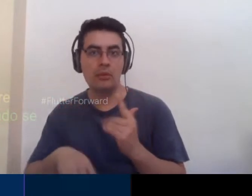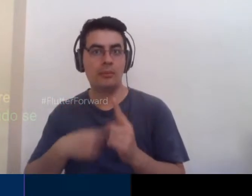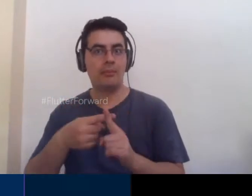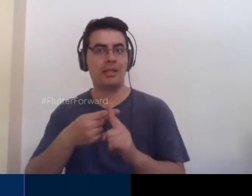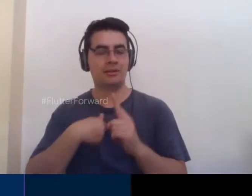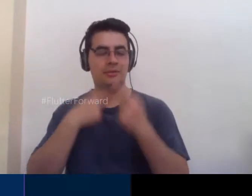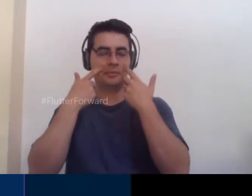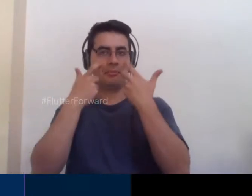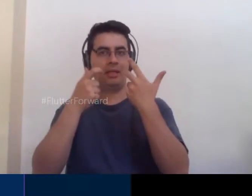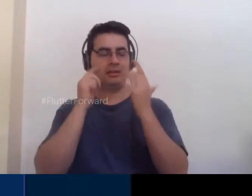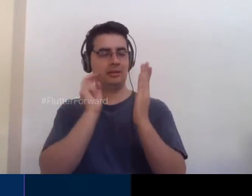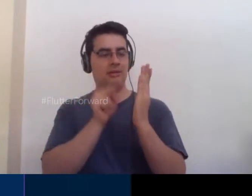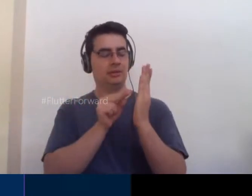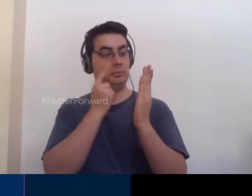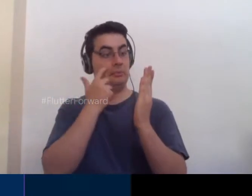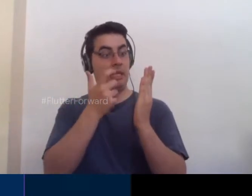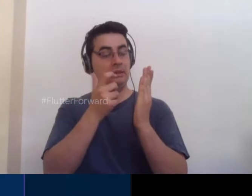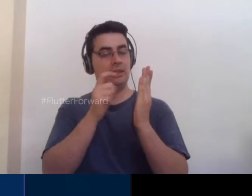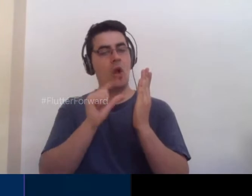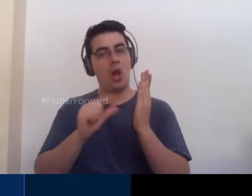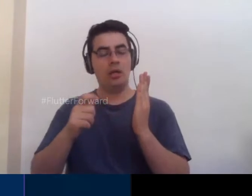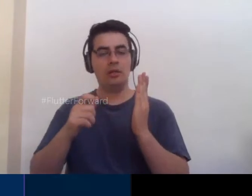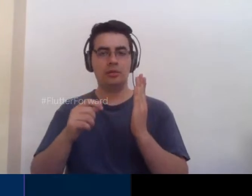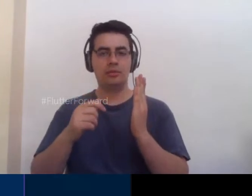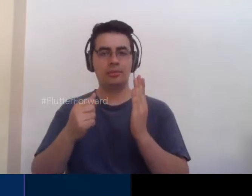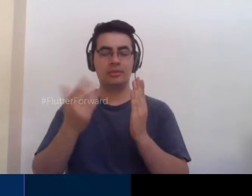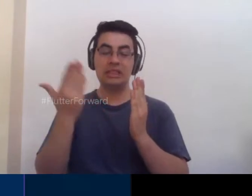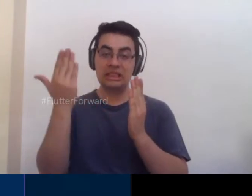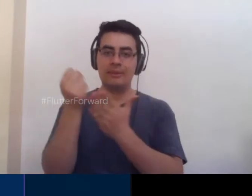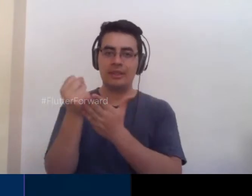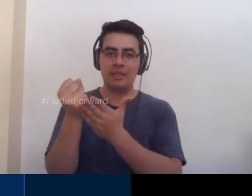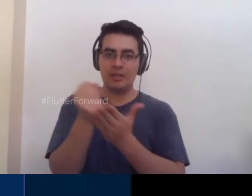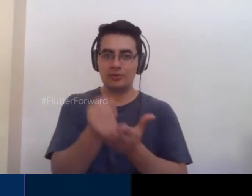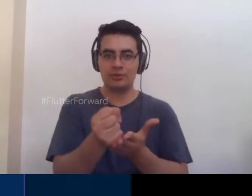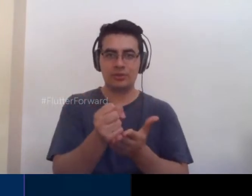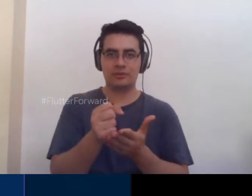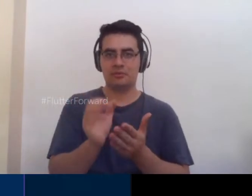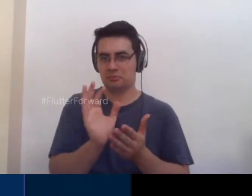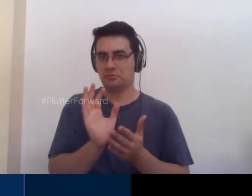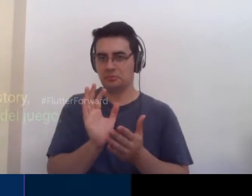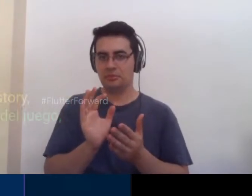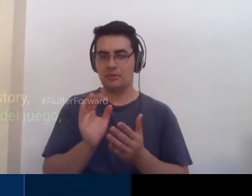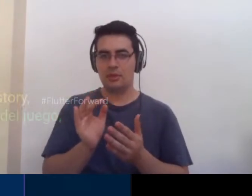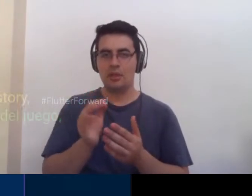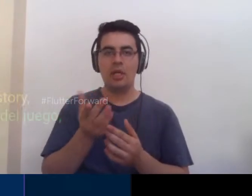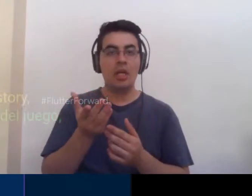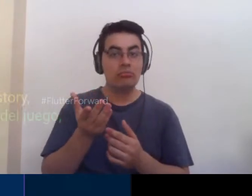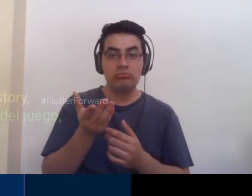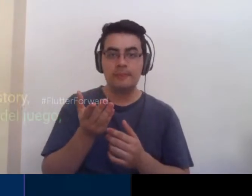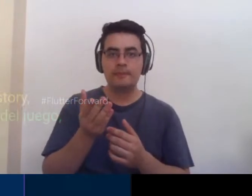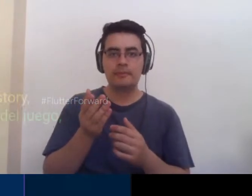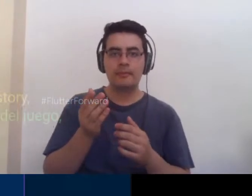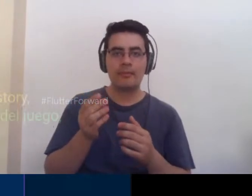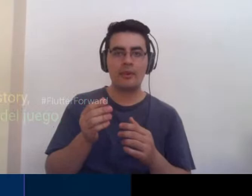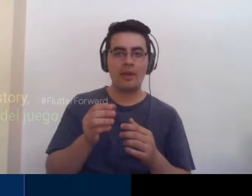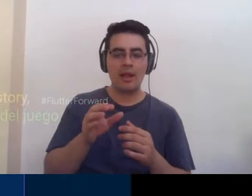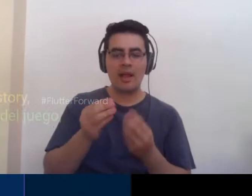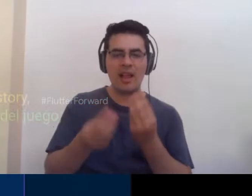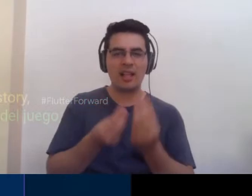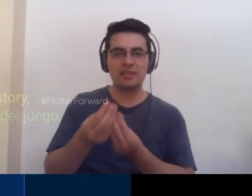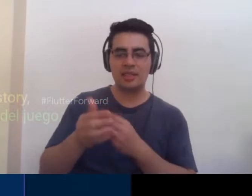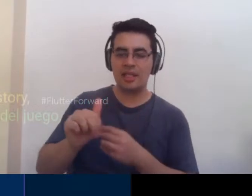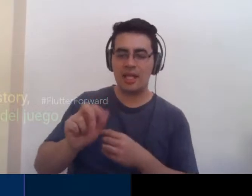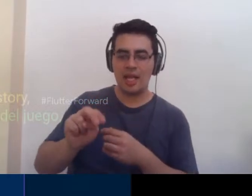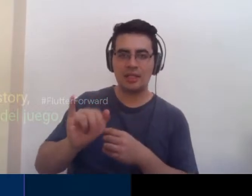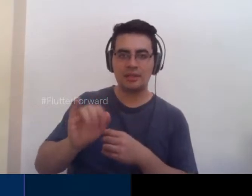especially when they're combined with animation. I think animating between extreme settings will really add to the glitchy concept